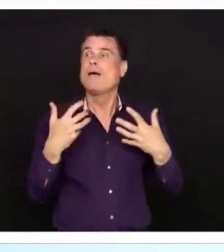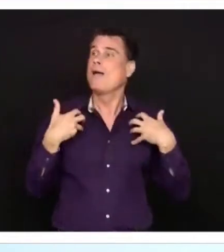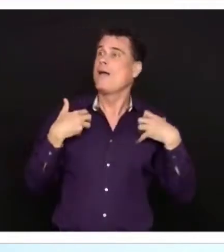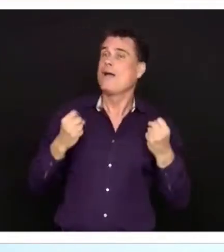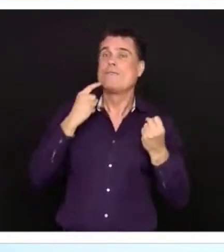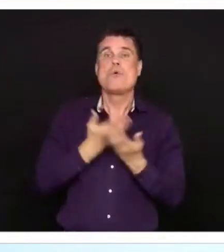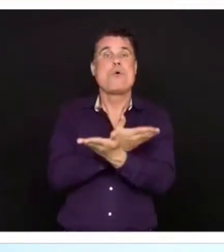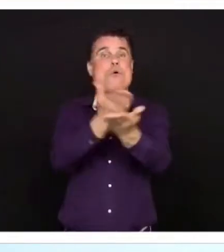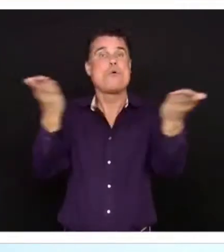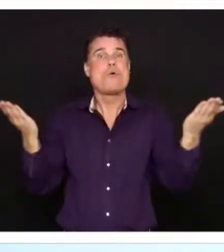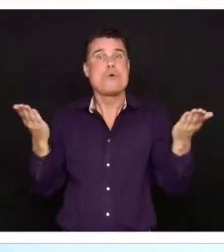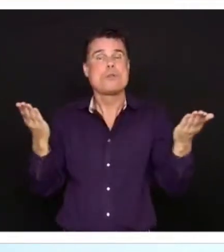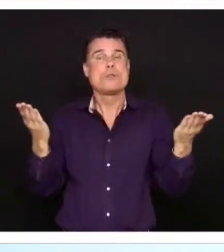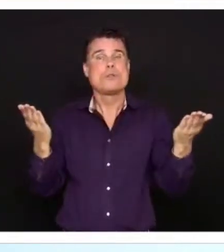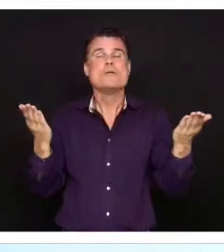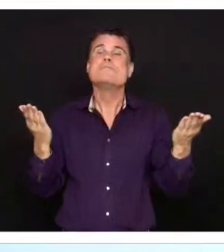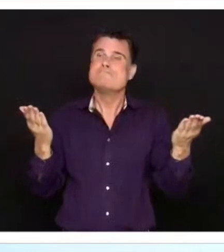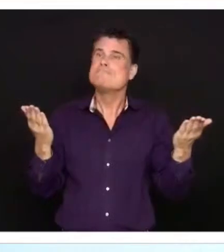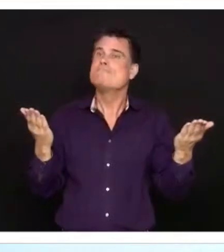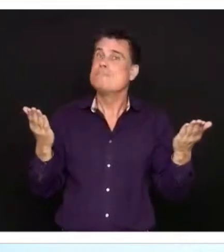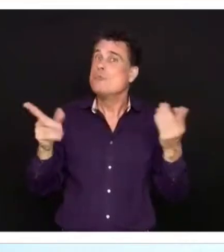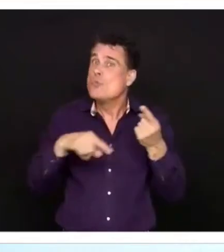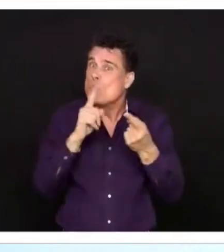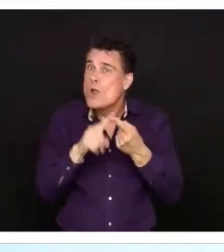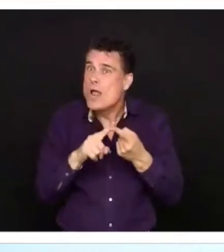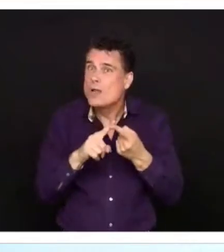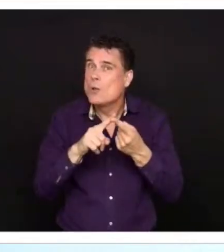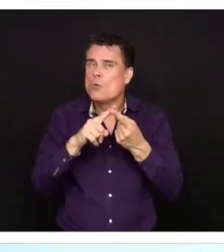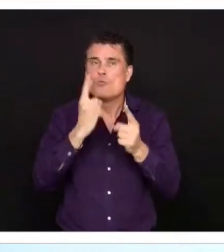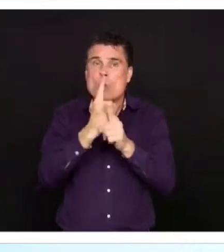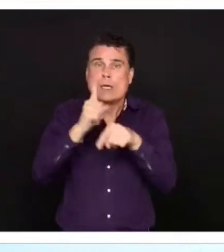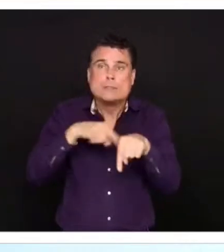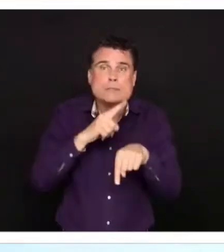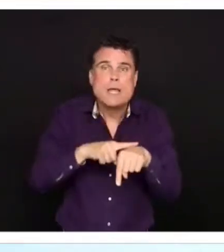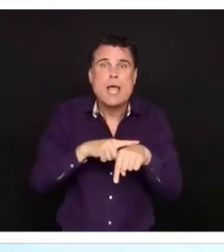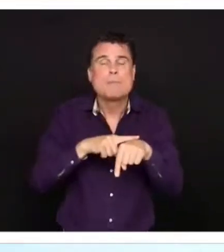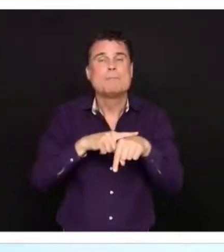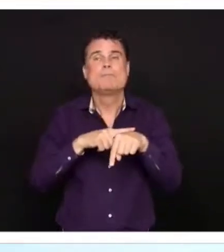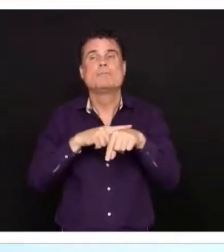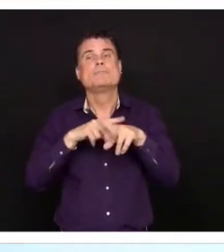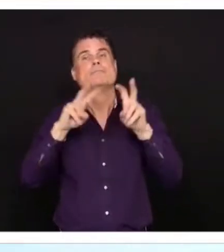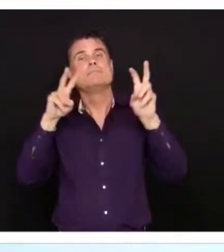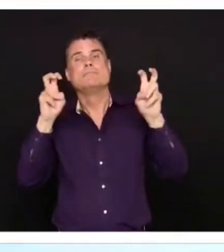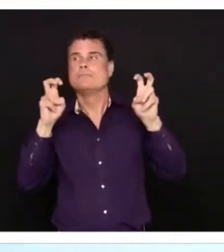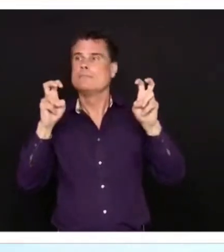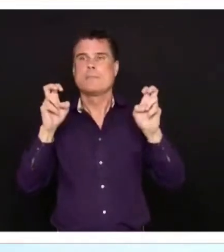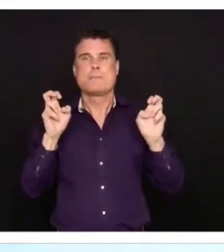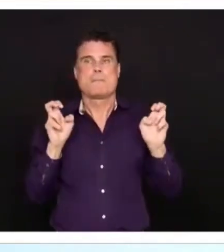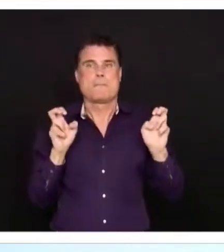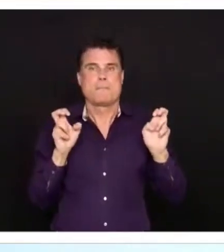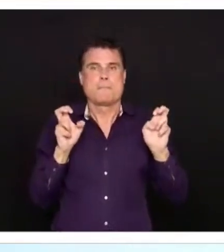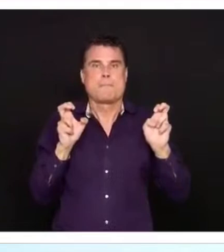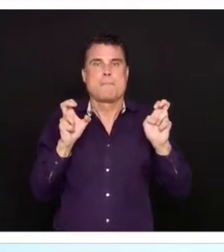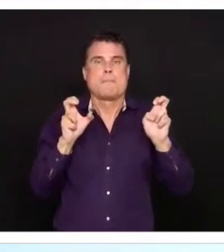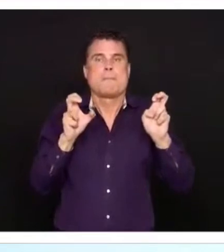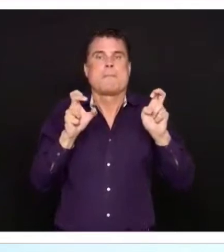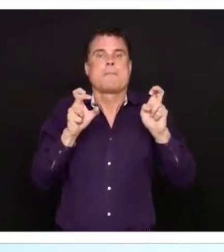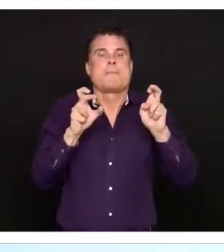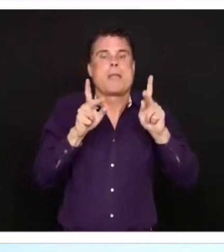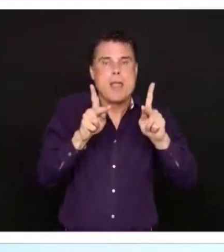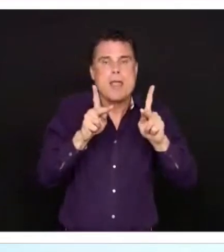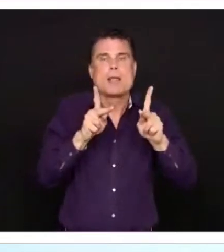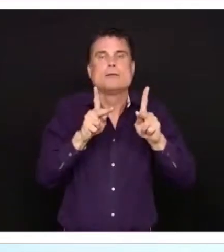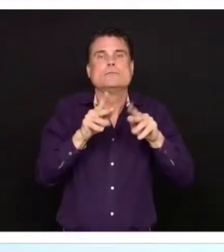more with our family and friends. There are, of course, extreme approaches as to what to do, to continue to